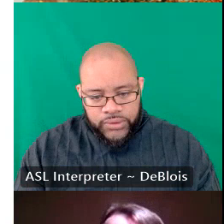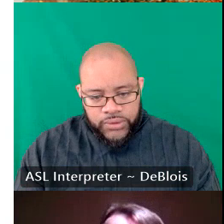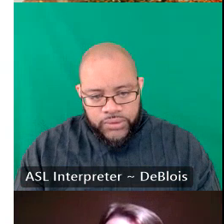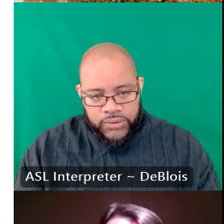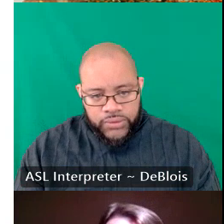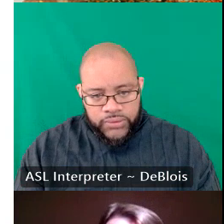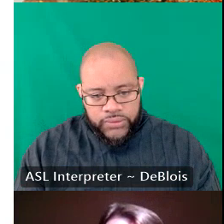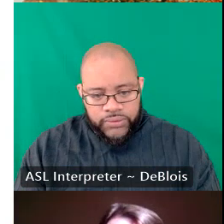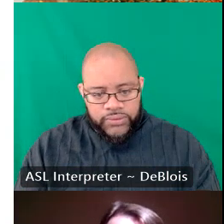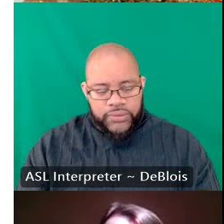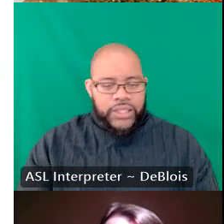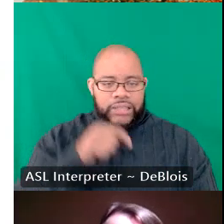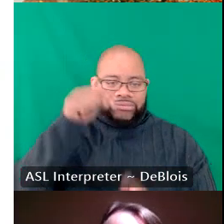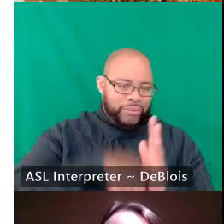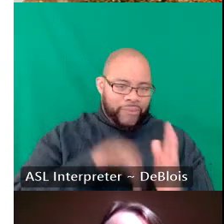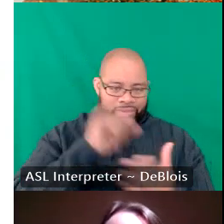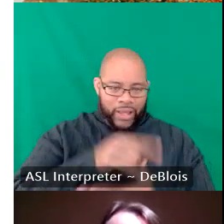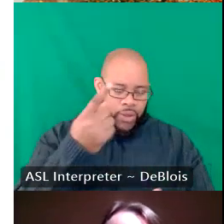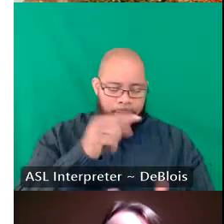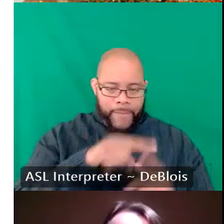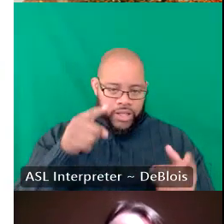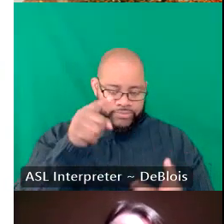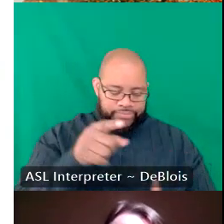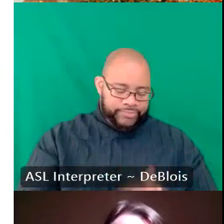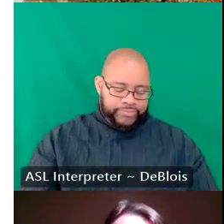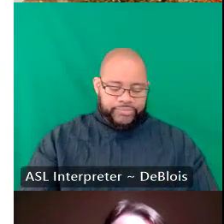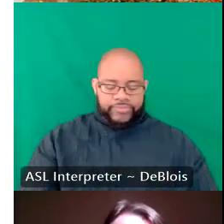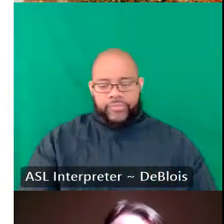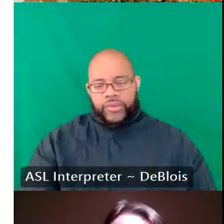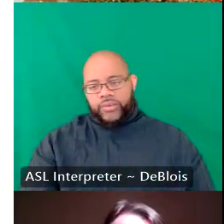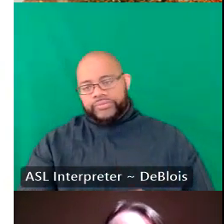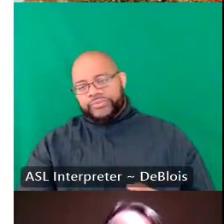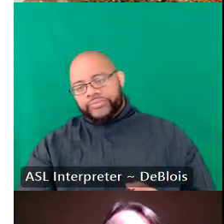I'm not going to go into great detail on this, but